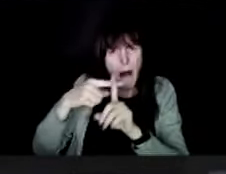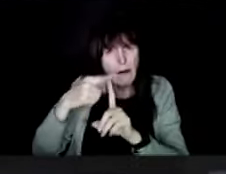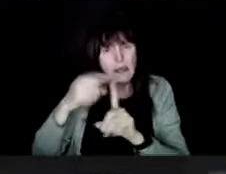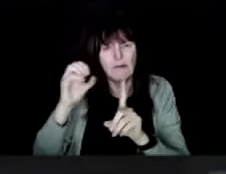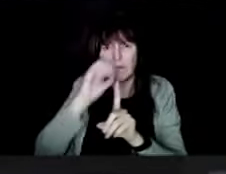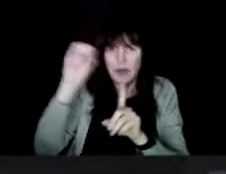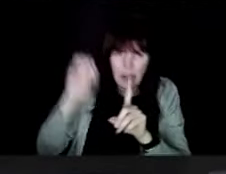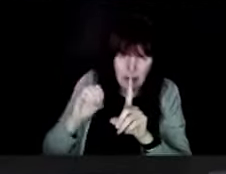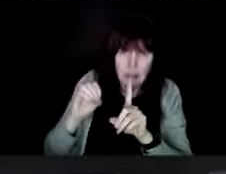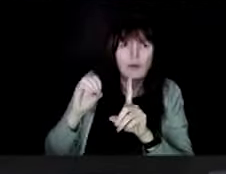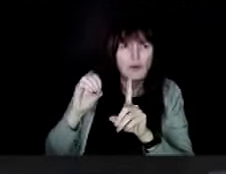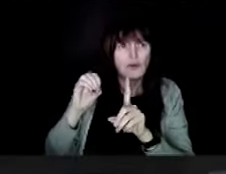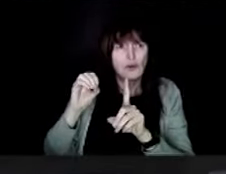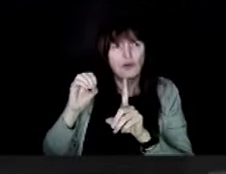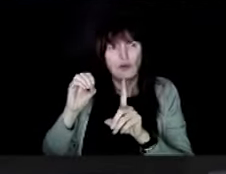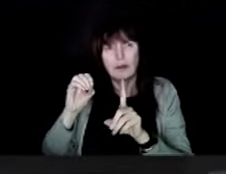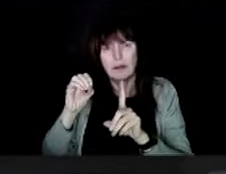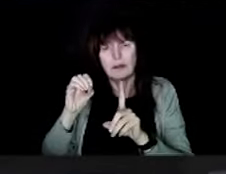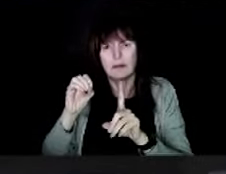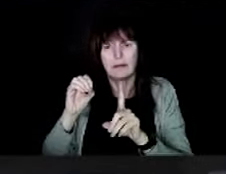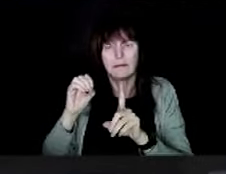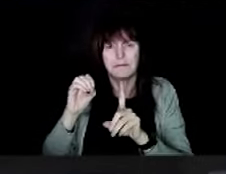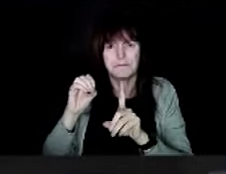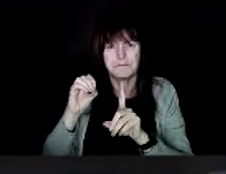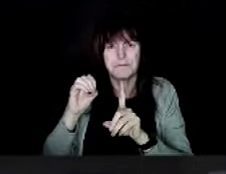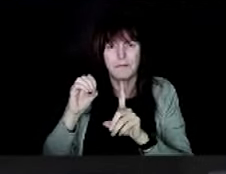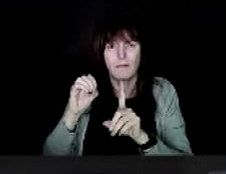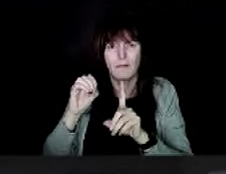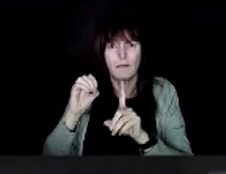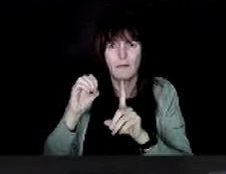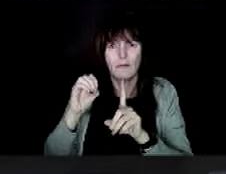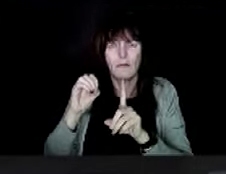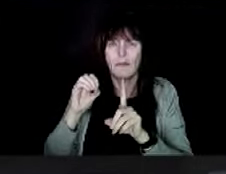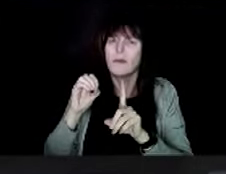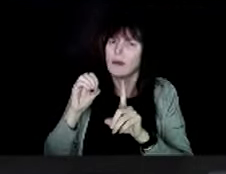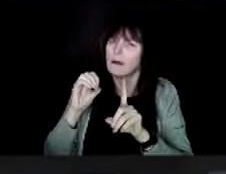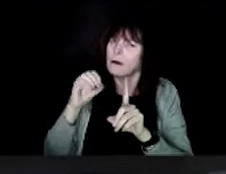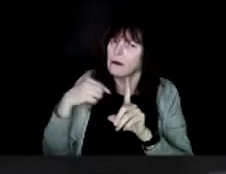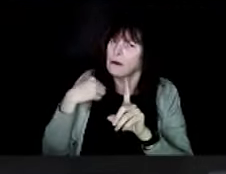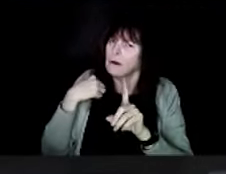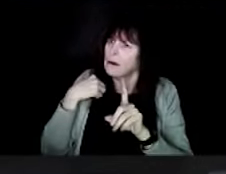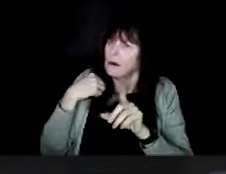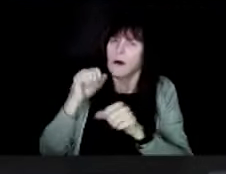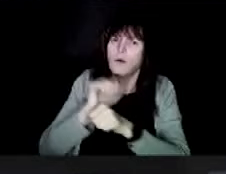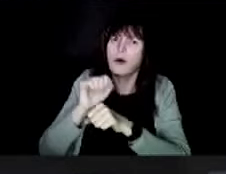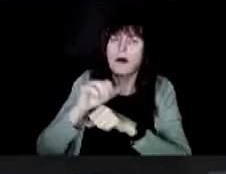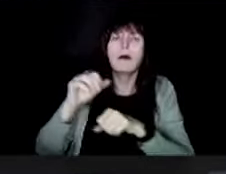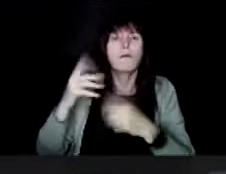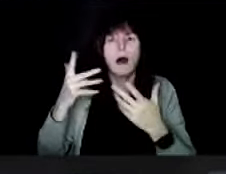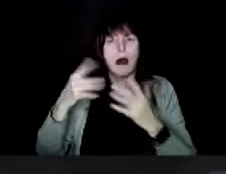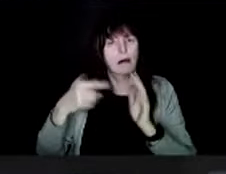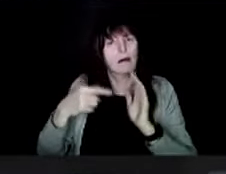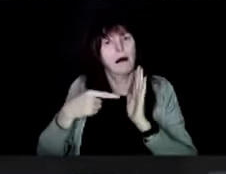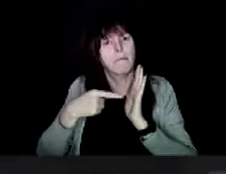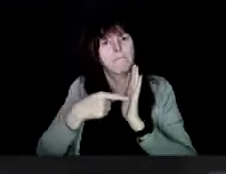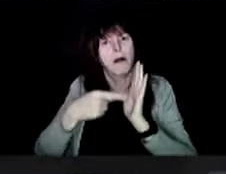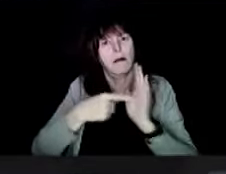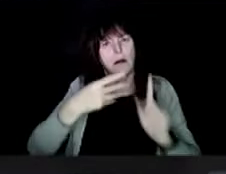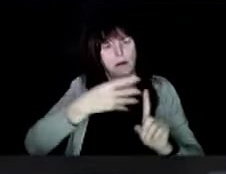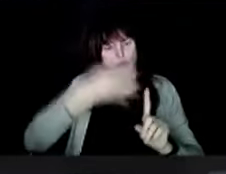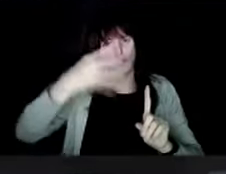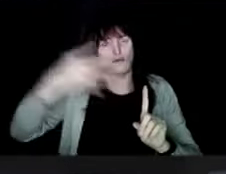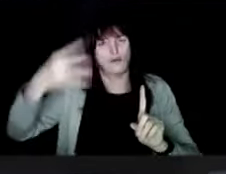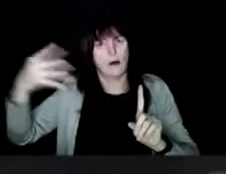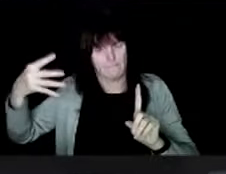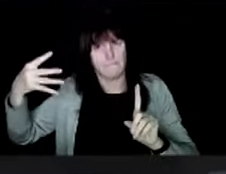system. And we're working at modeling using some of these numbers through our expertise at Public Health Ontario and within the ministry to